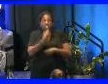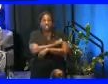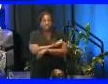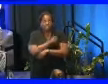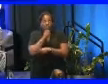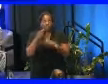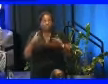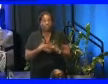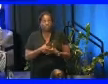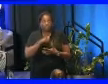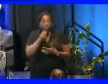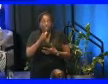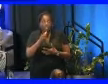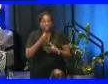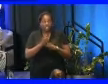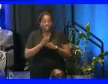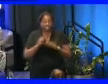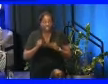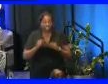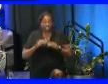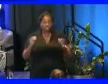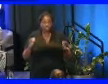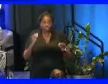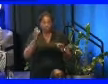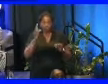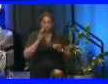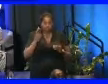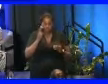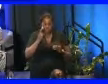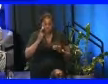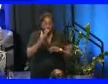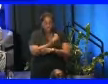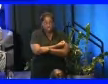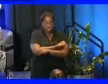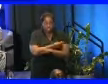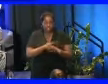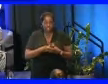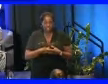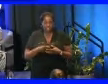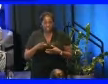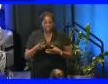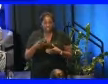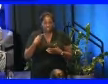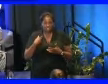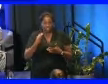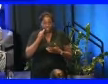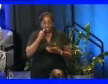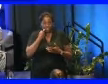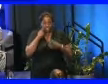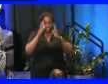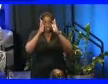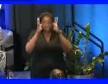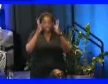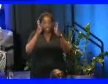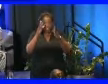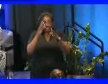I'm not afraid, and I wasn't going to get it under no circumstance. Are you going to give me a shot? and you just came up with the